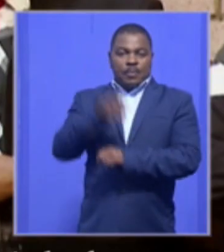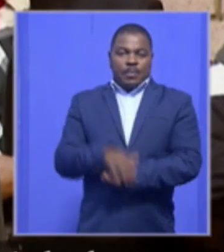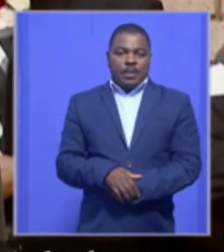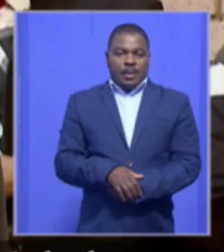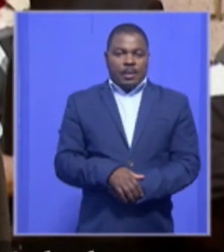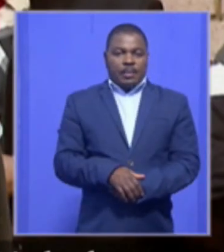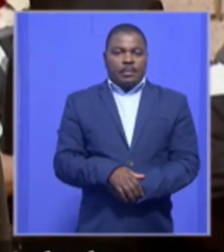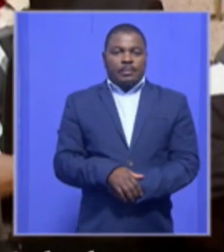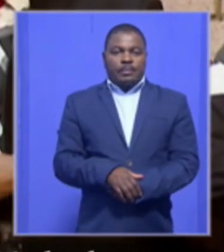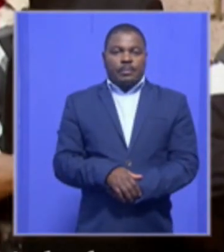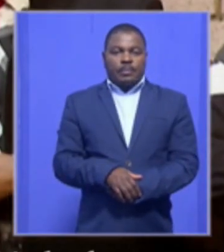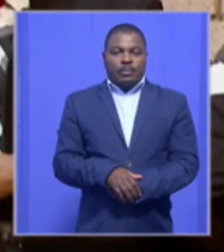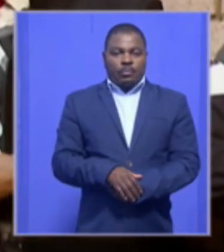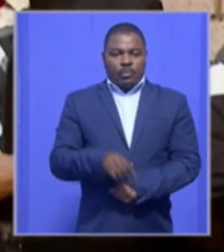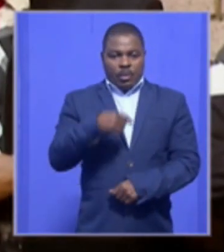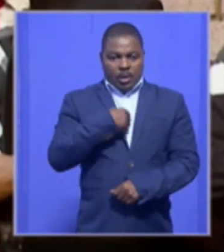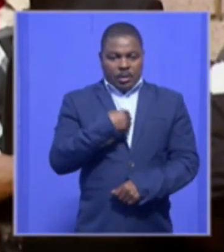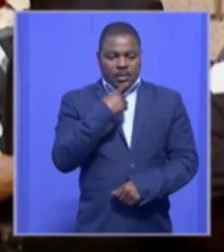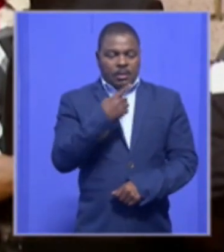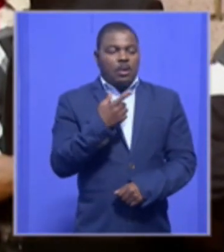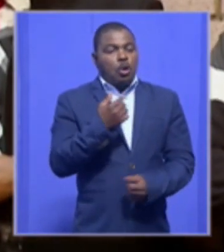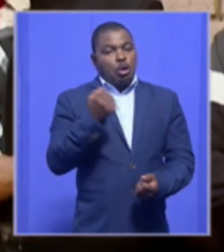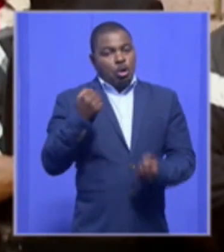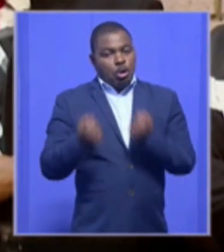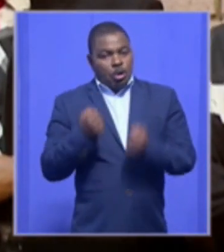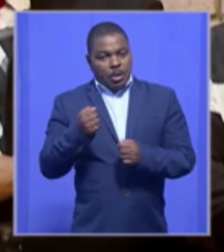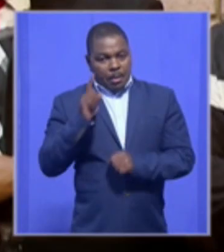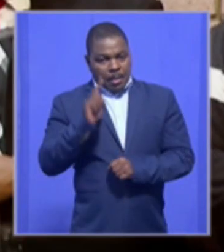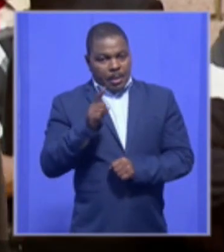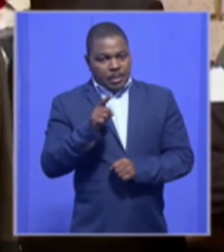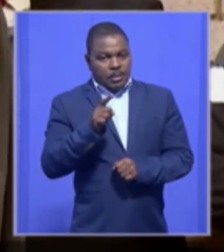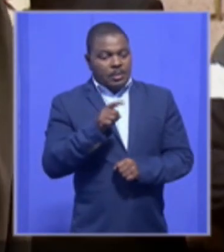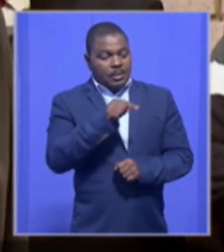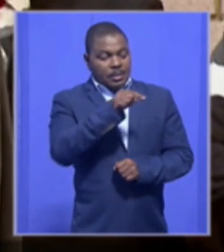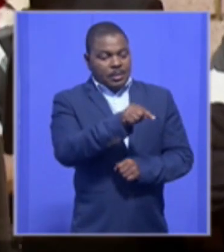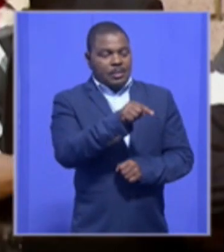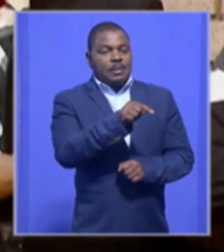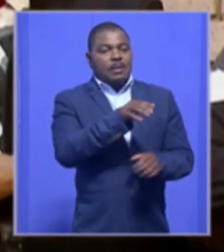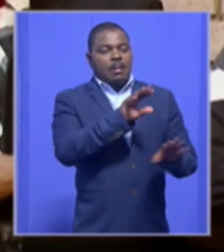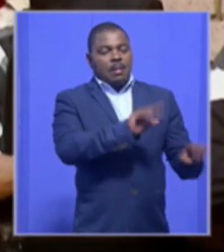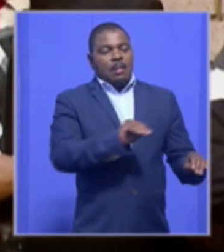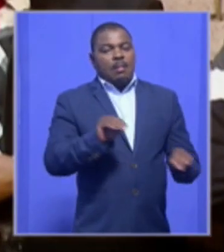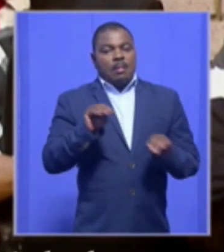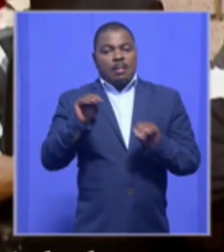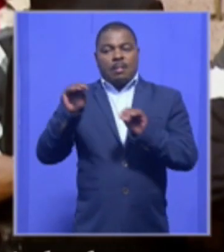that the court refer the matter to